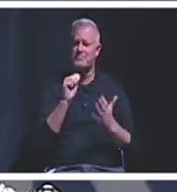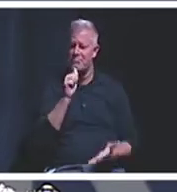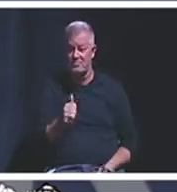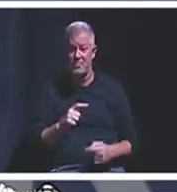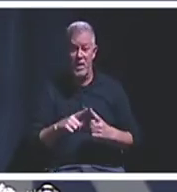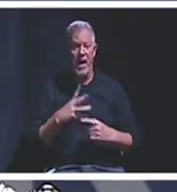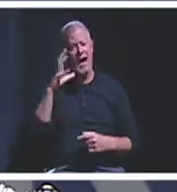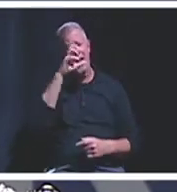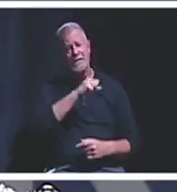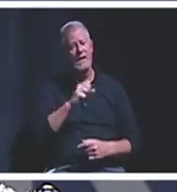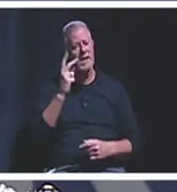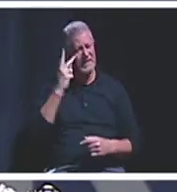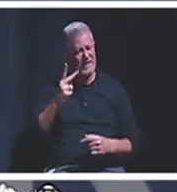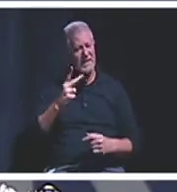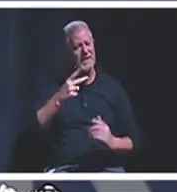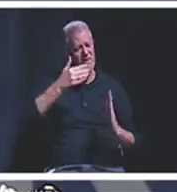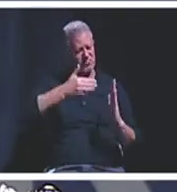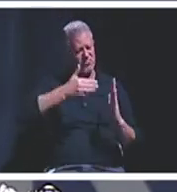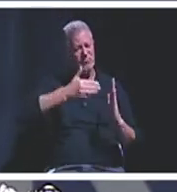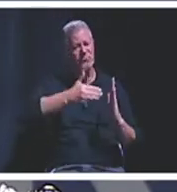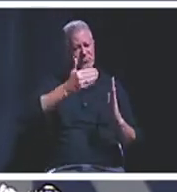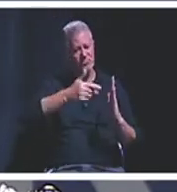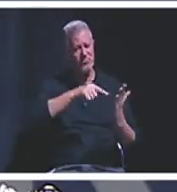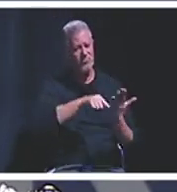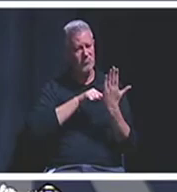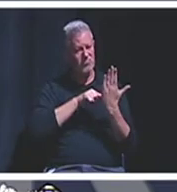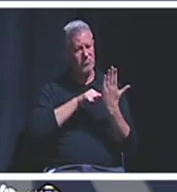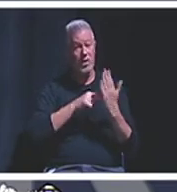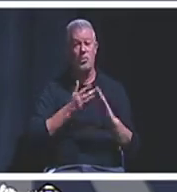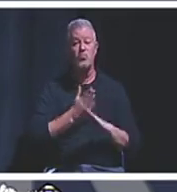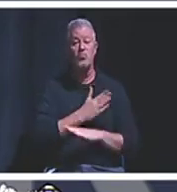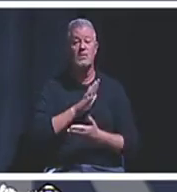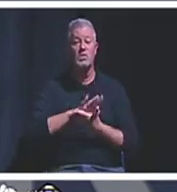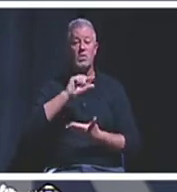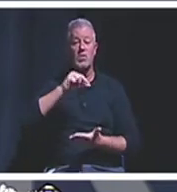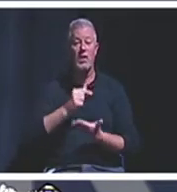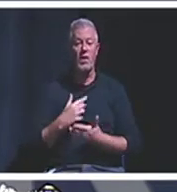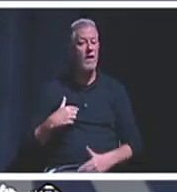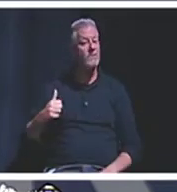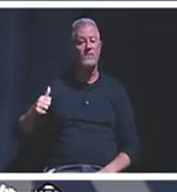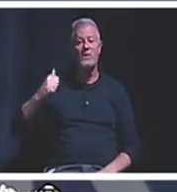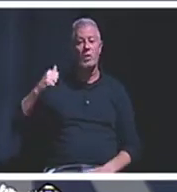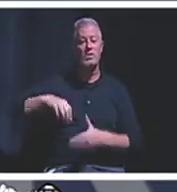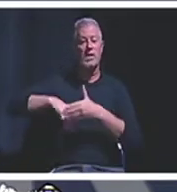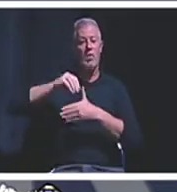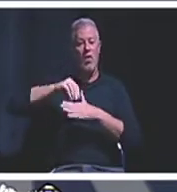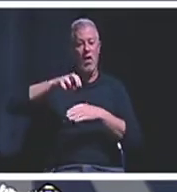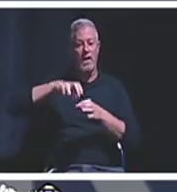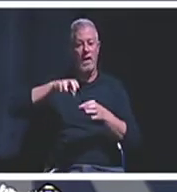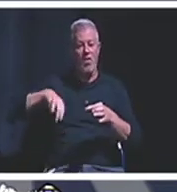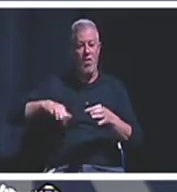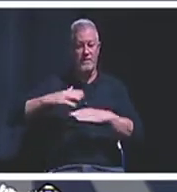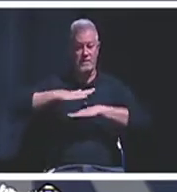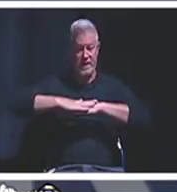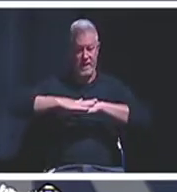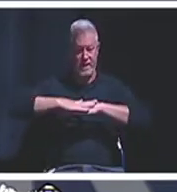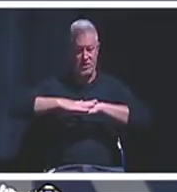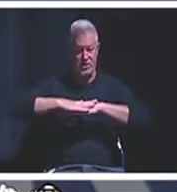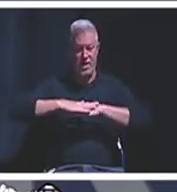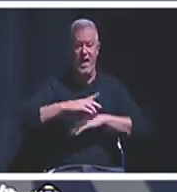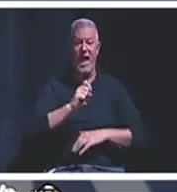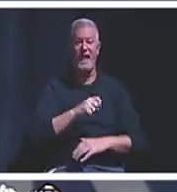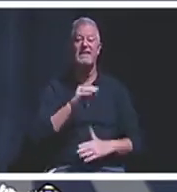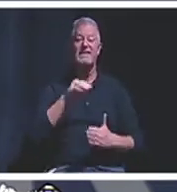could have seen the signs a little bit. At my preschool graduation, I refused to get off of the stage, so I had to be escorted off